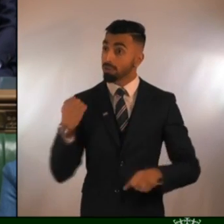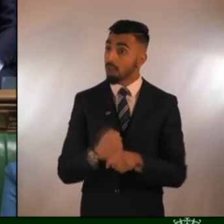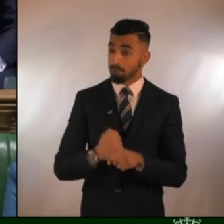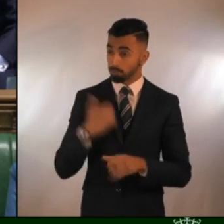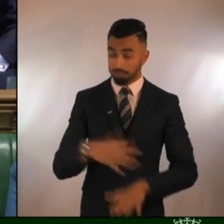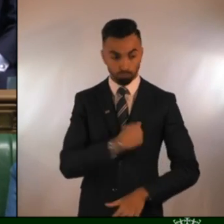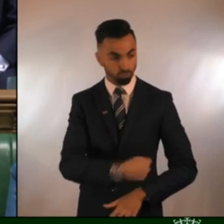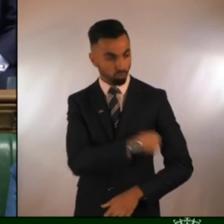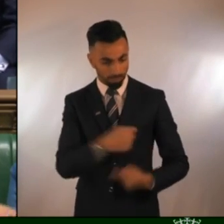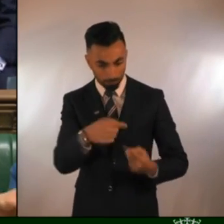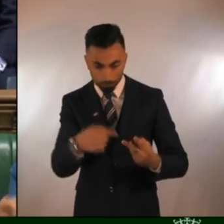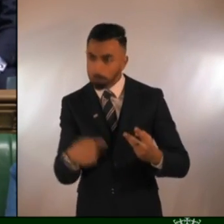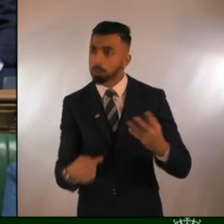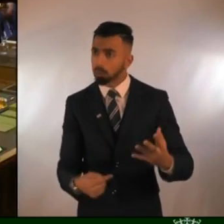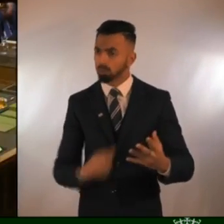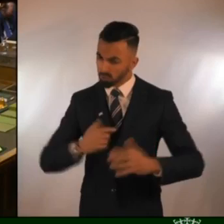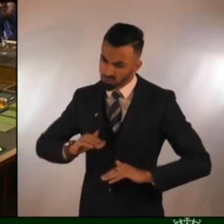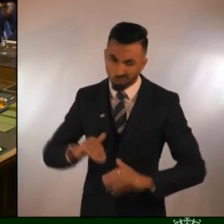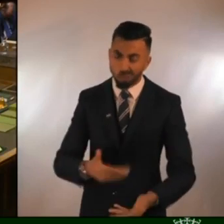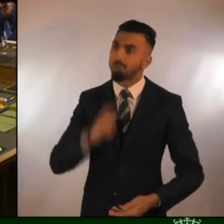a government that gets things done.